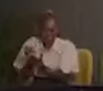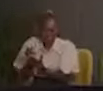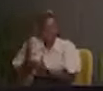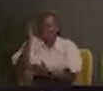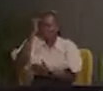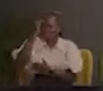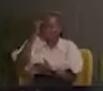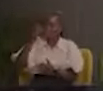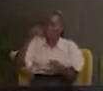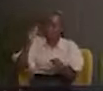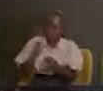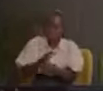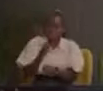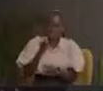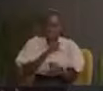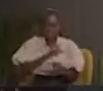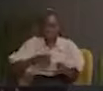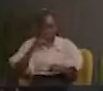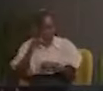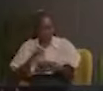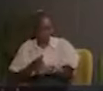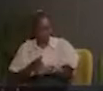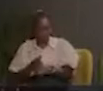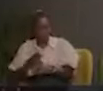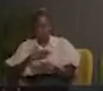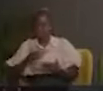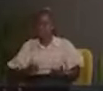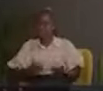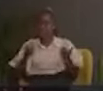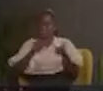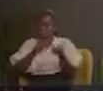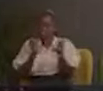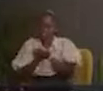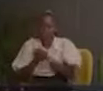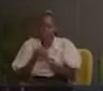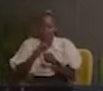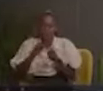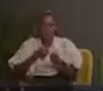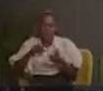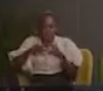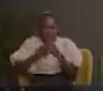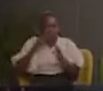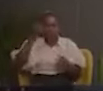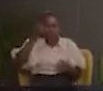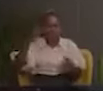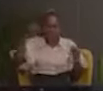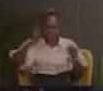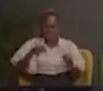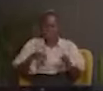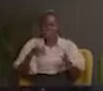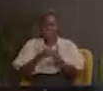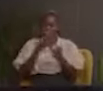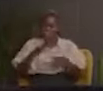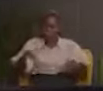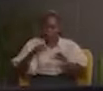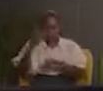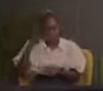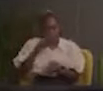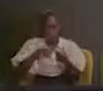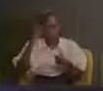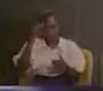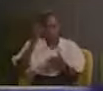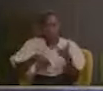the promises of the kingdom. My goodness, my life changed when I came into this understanding. It is important for you to know what is